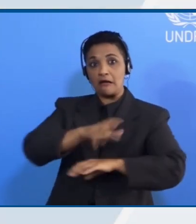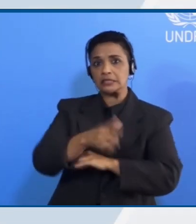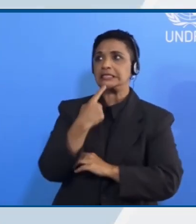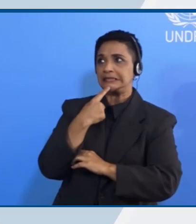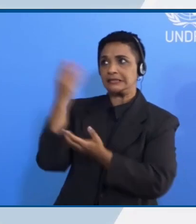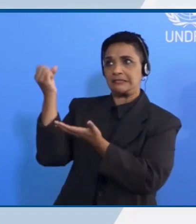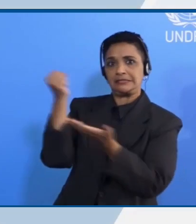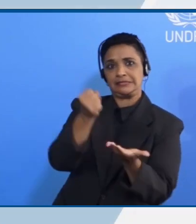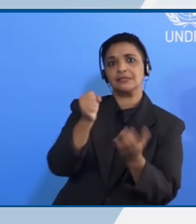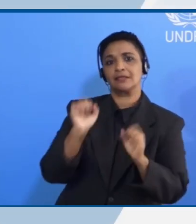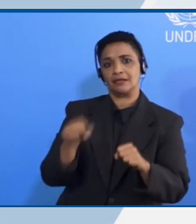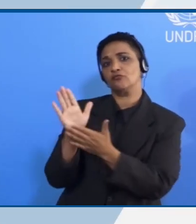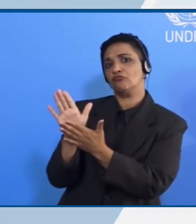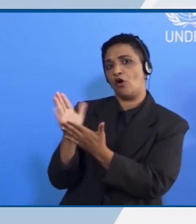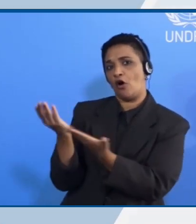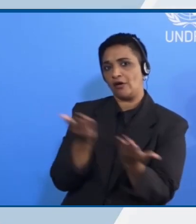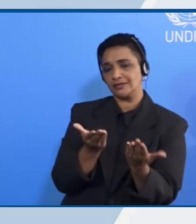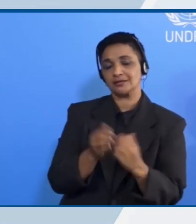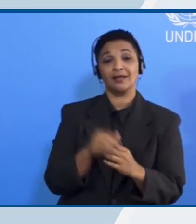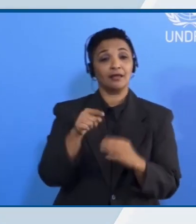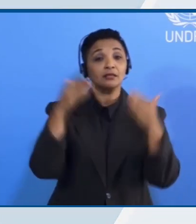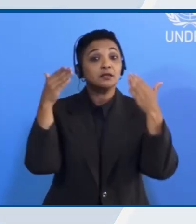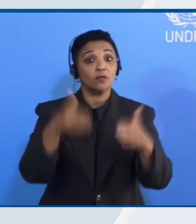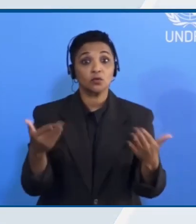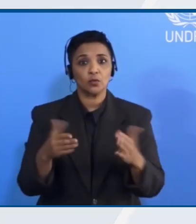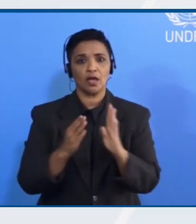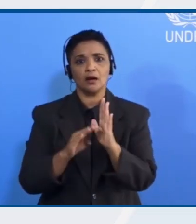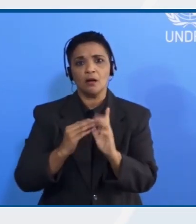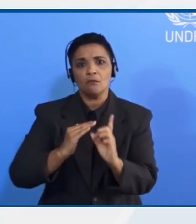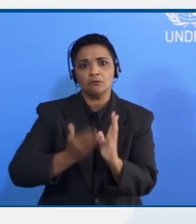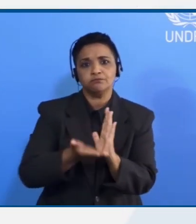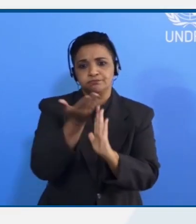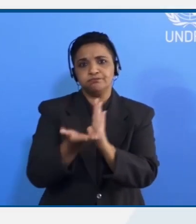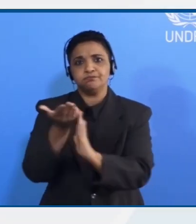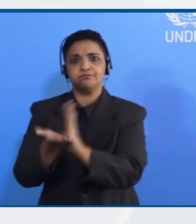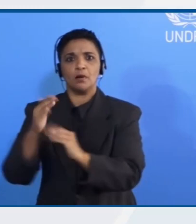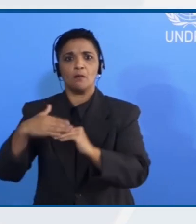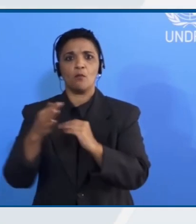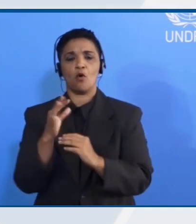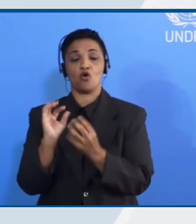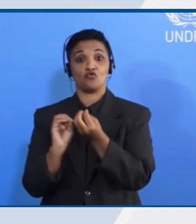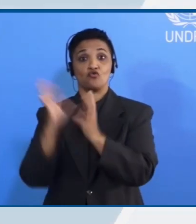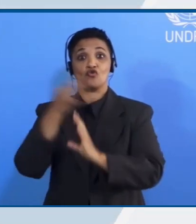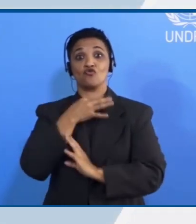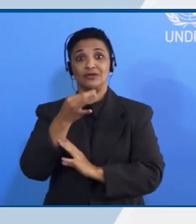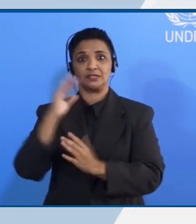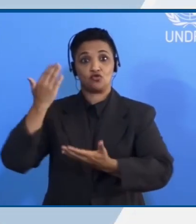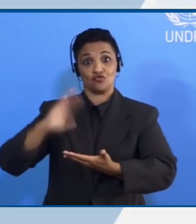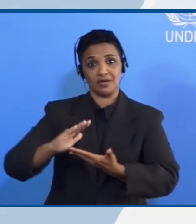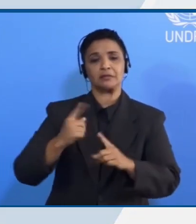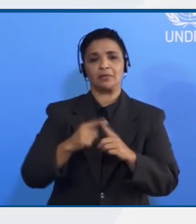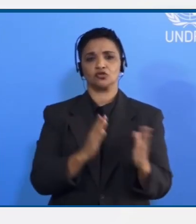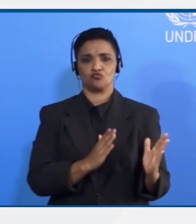credit, the access to it is conditioned on increased investment in risk reduction and preparedness. So basically, it's a trade-off. As a